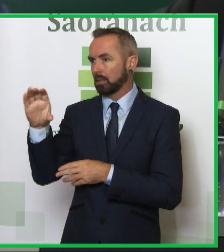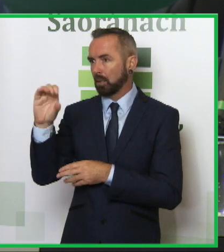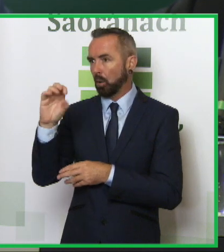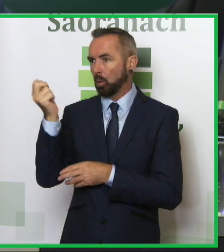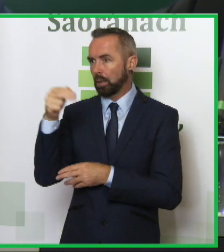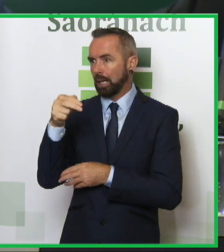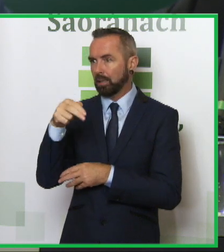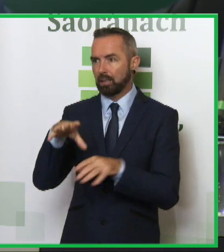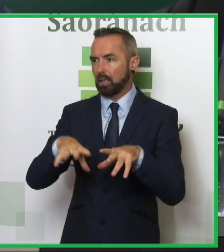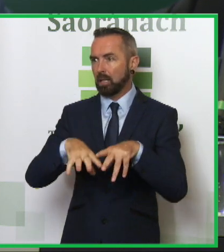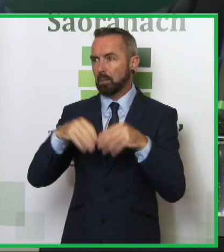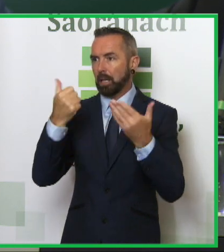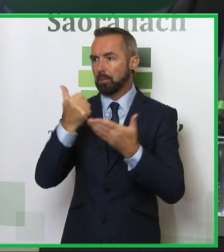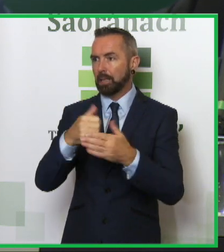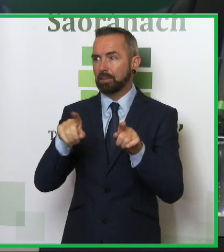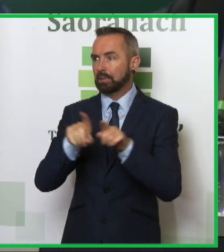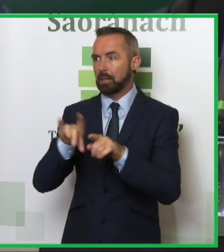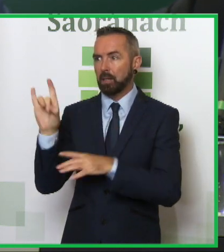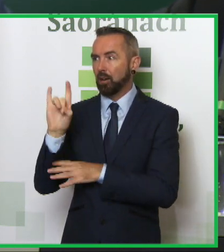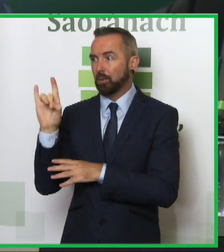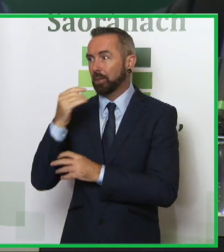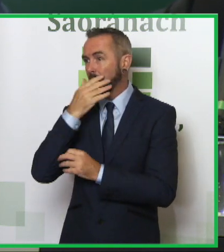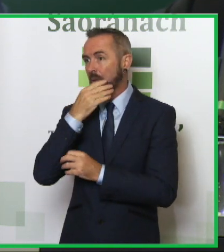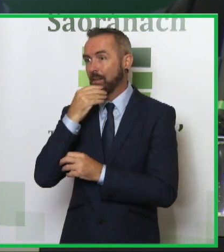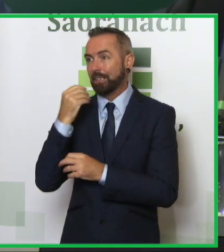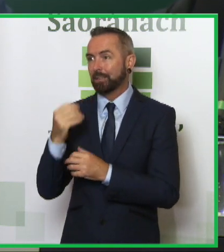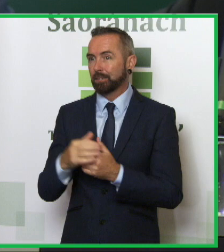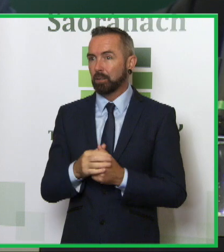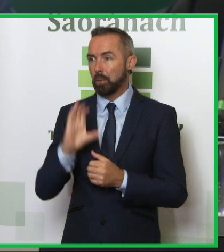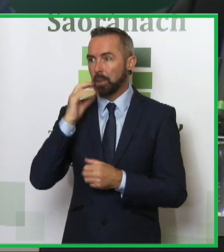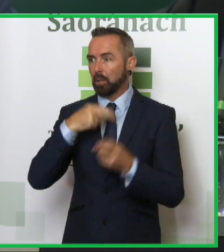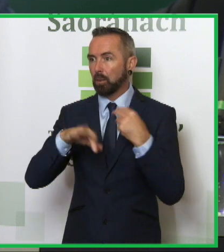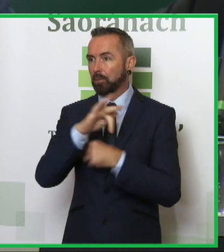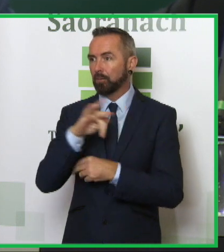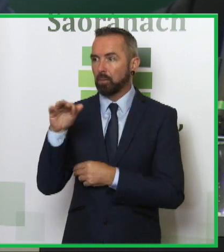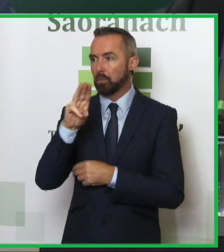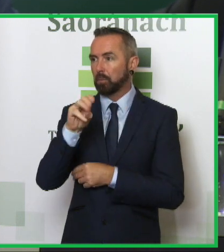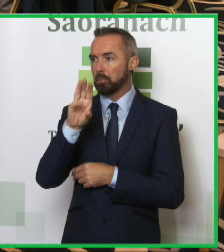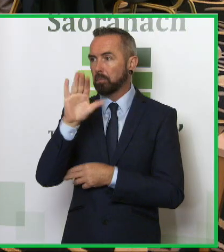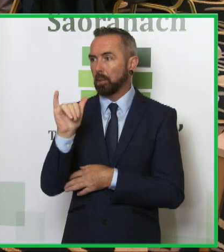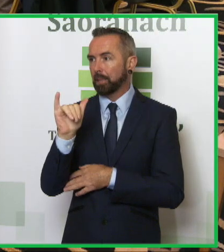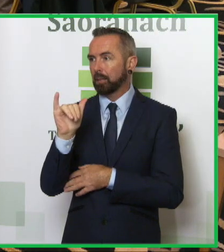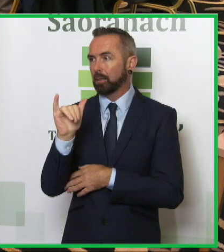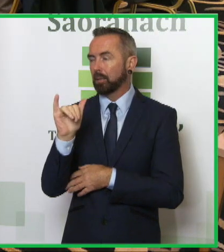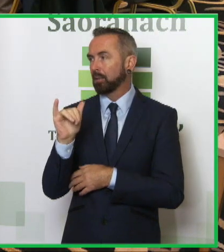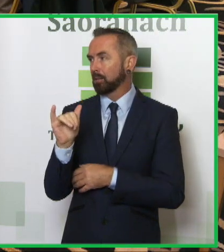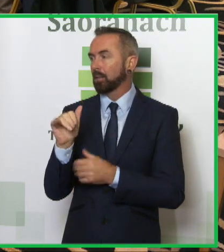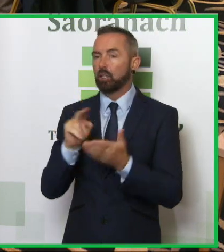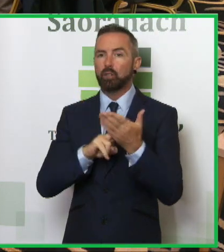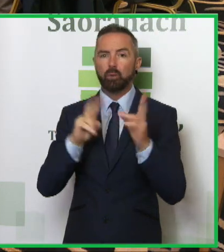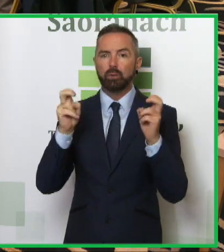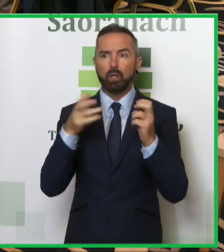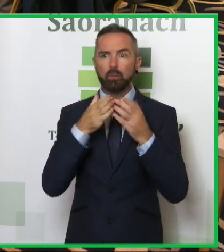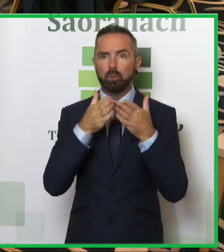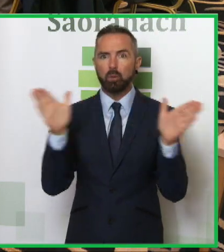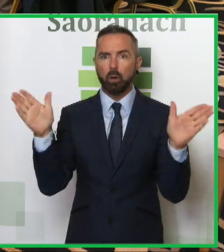is a plant-based drug, and heroin. So using a terminology that's too broad probably confuses